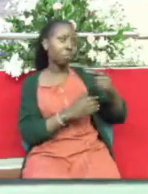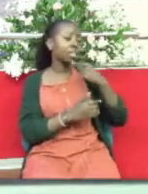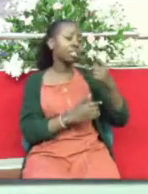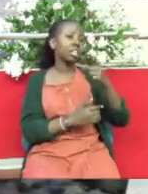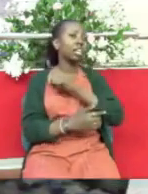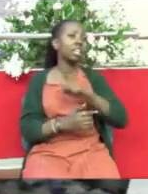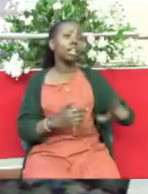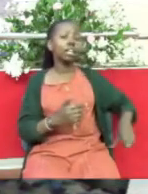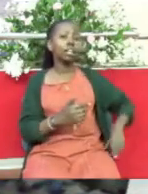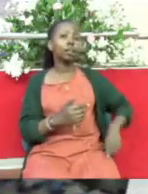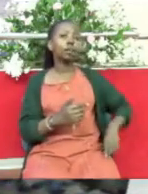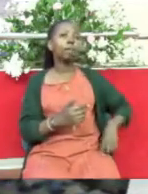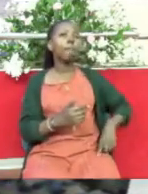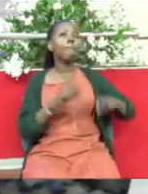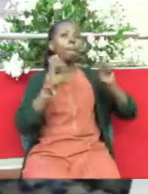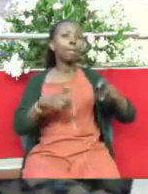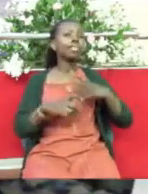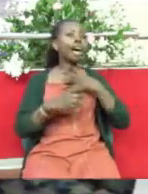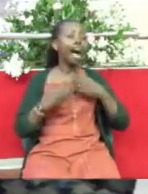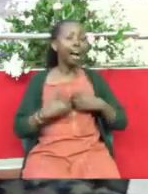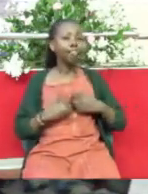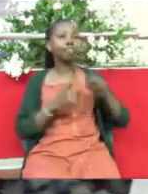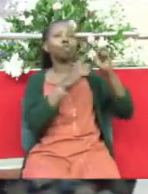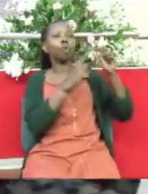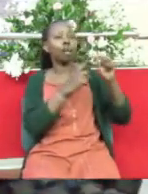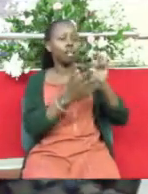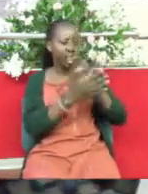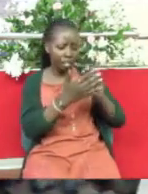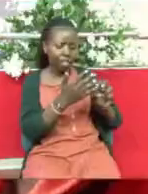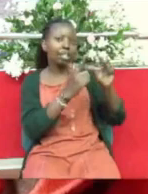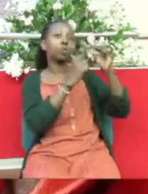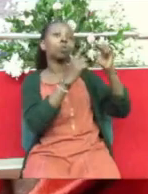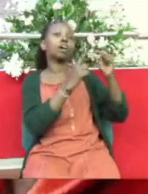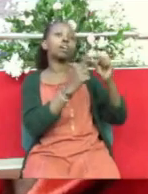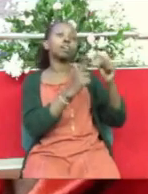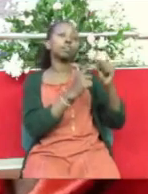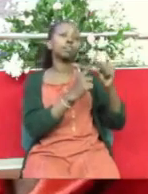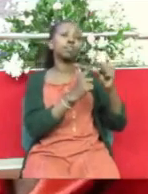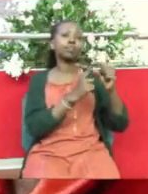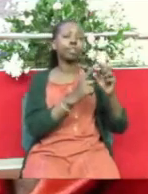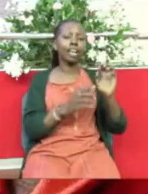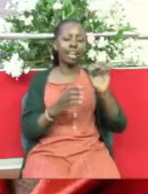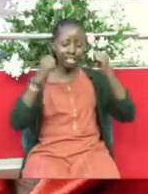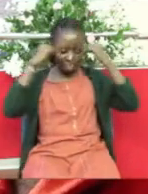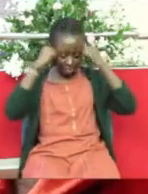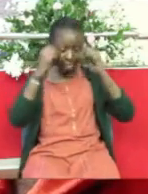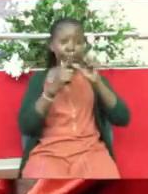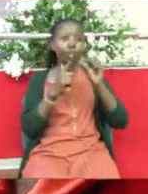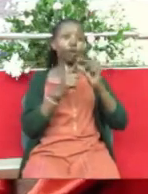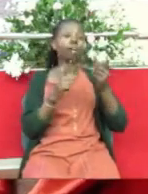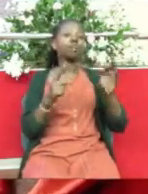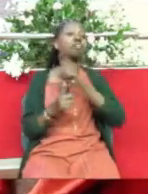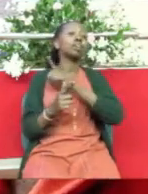the word. Mwambie unahitaji neno. Read the word. Soma neno. Study the word. Soma